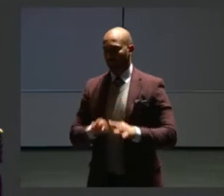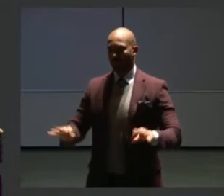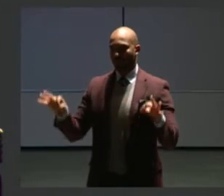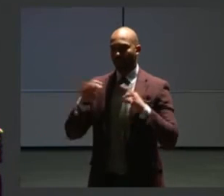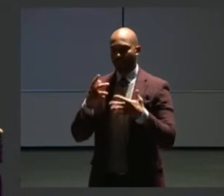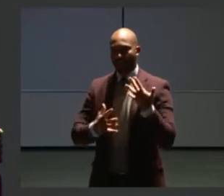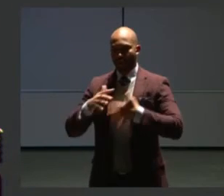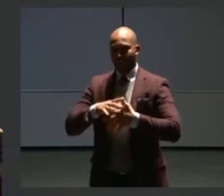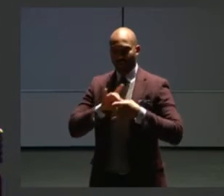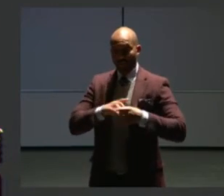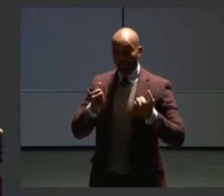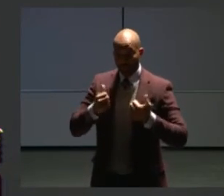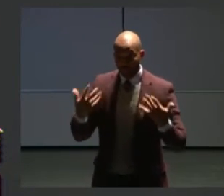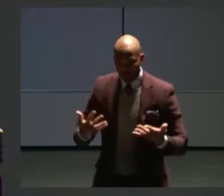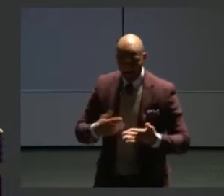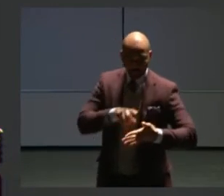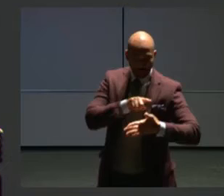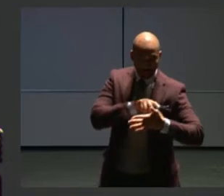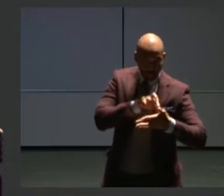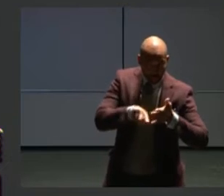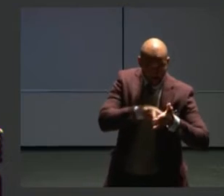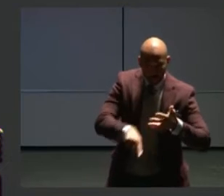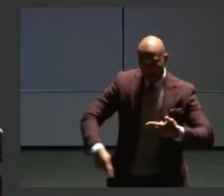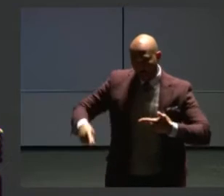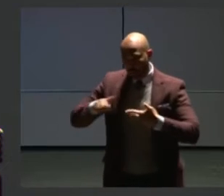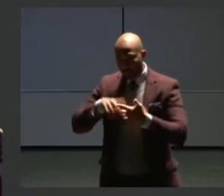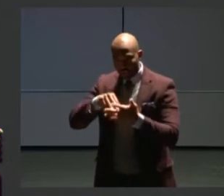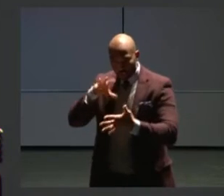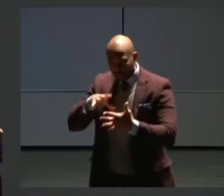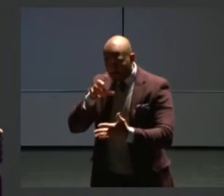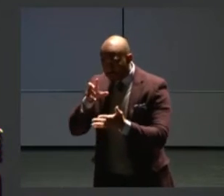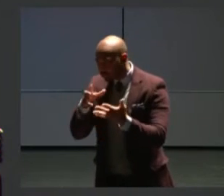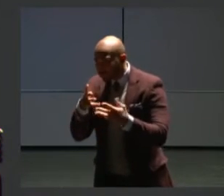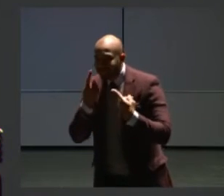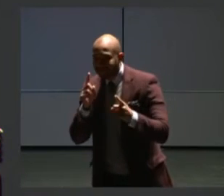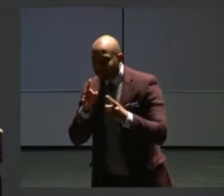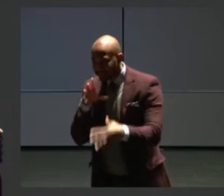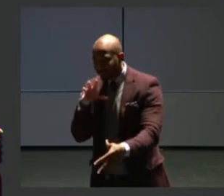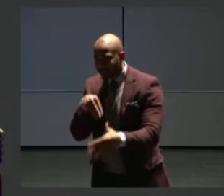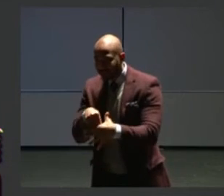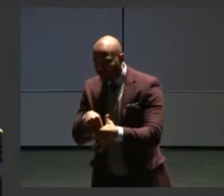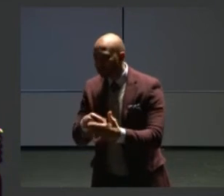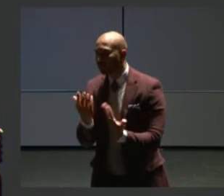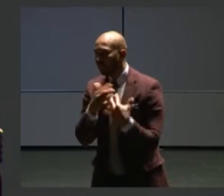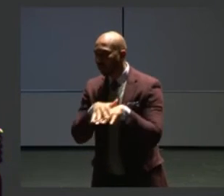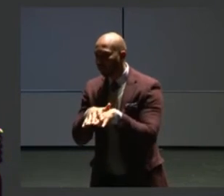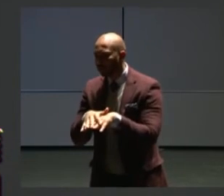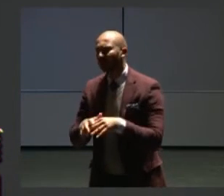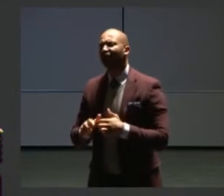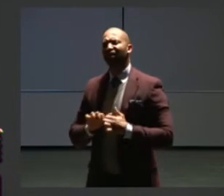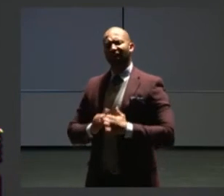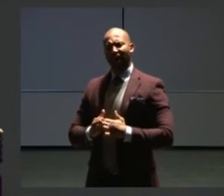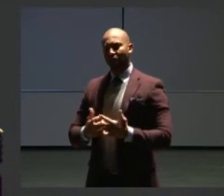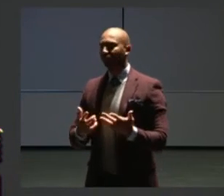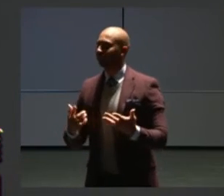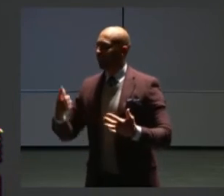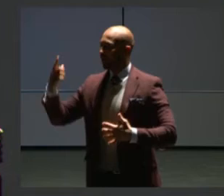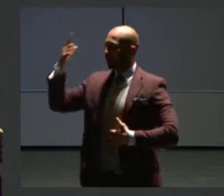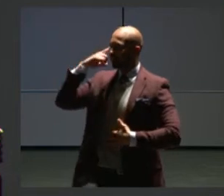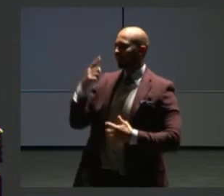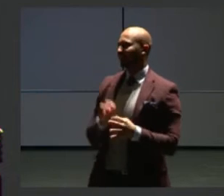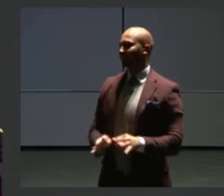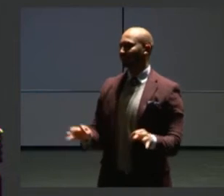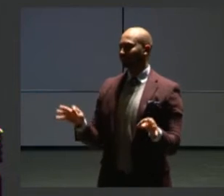areas around research, student success, and engagement? What are the things that we know right now are what I consider to be